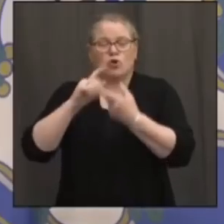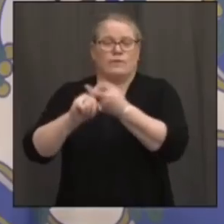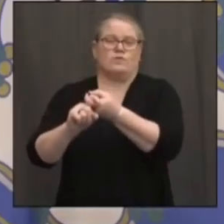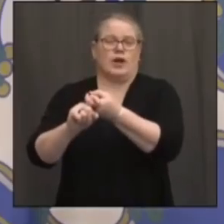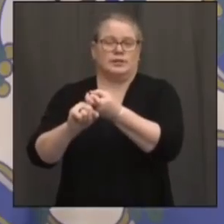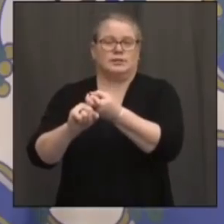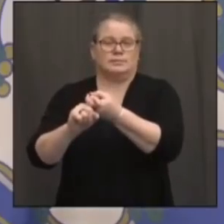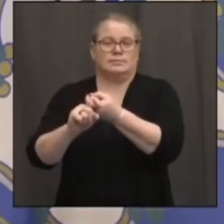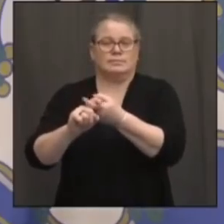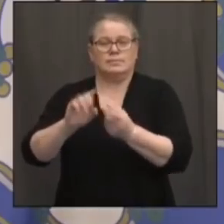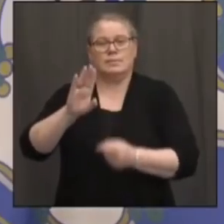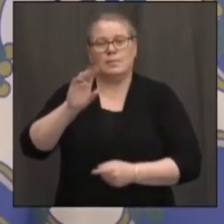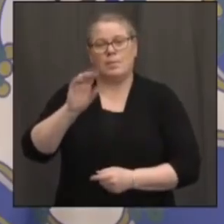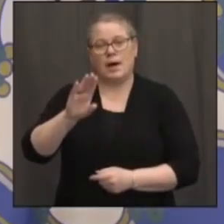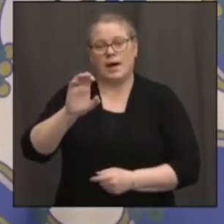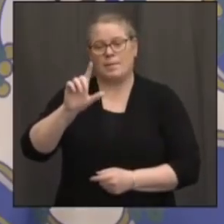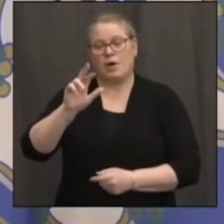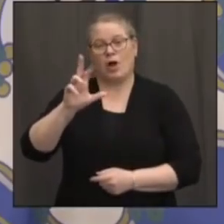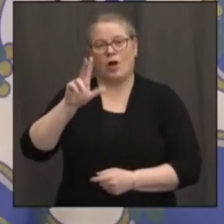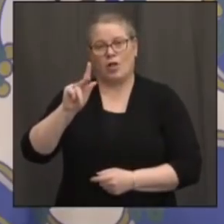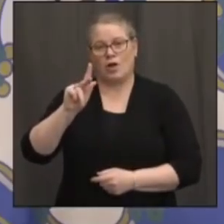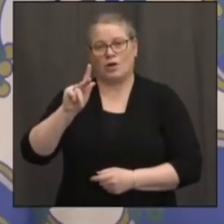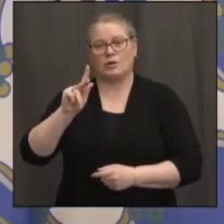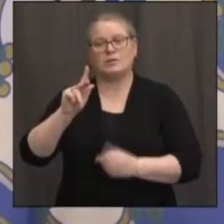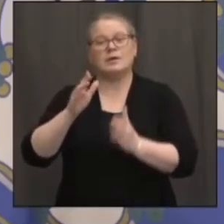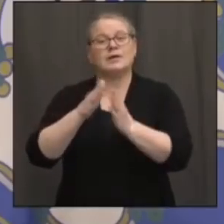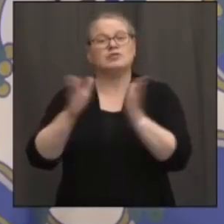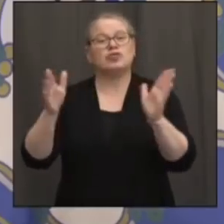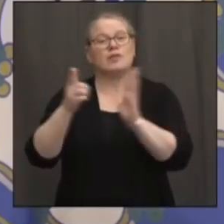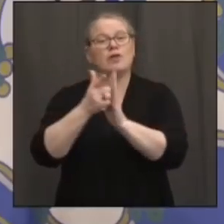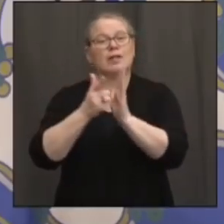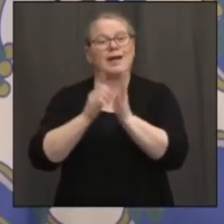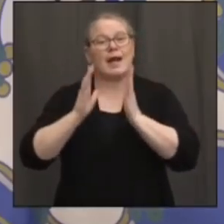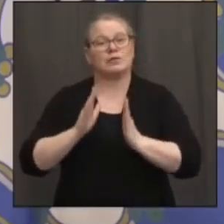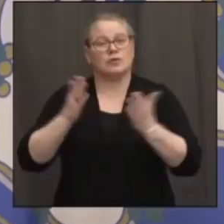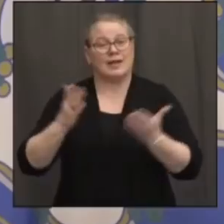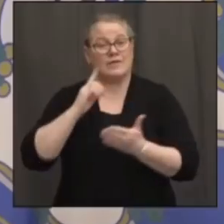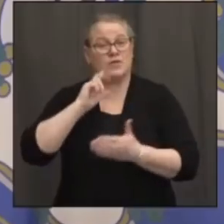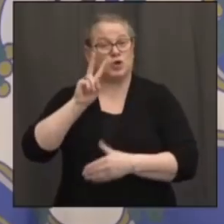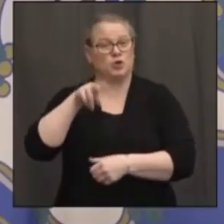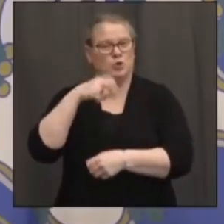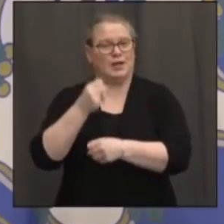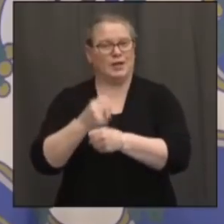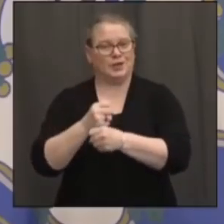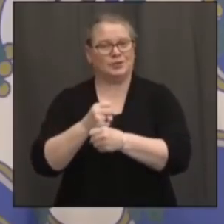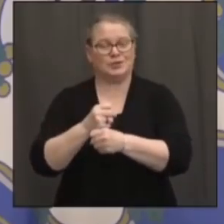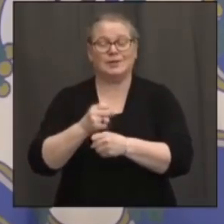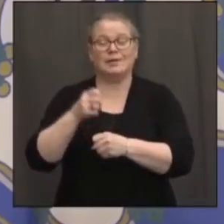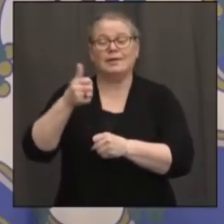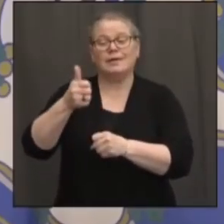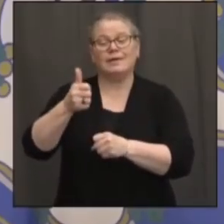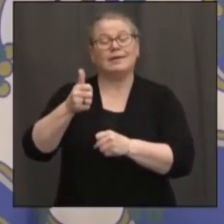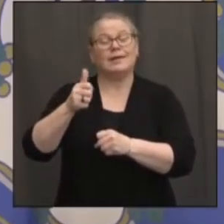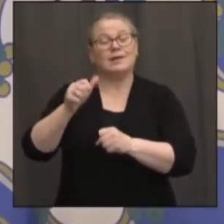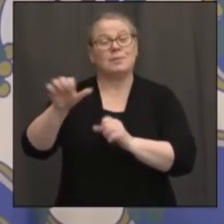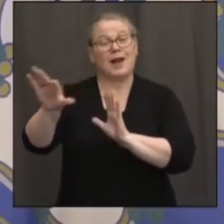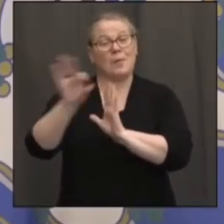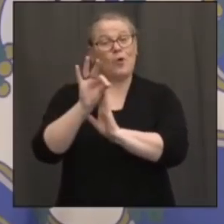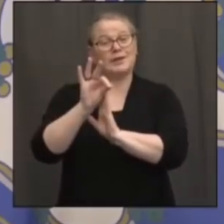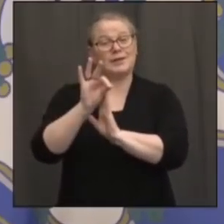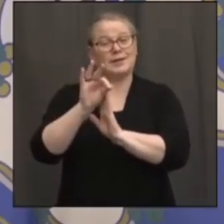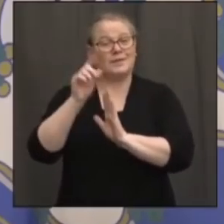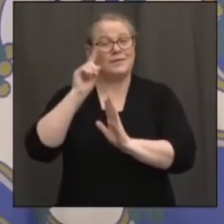and Bob Clark, who's been our general counsel here for 2 years. He's been appointed to be on the appeals court, so hopefully